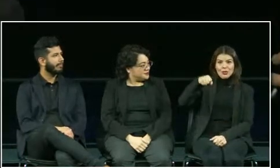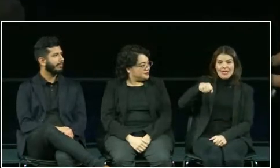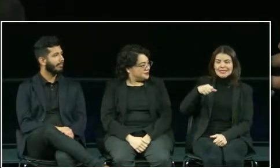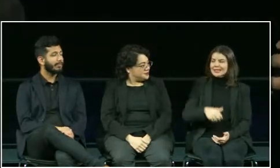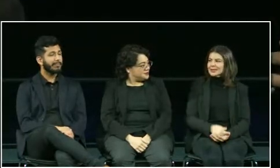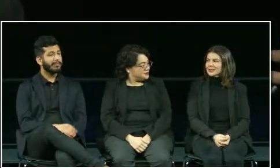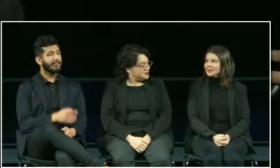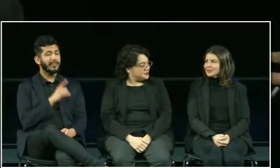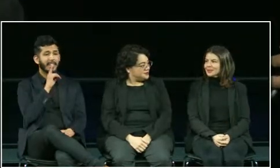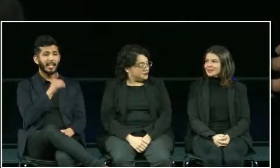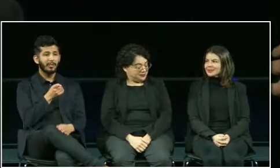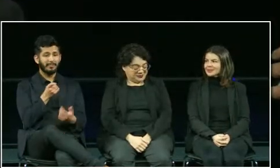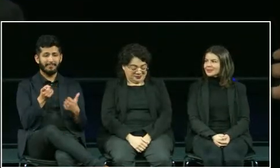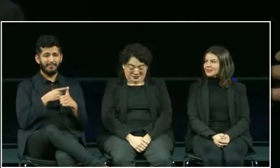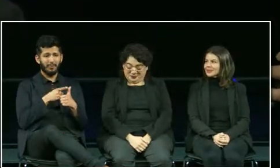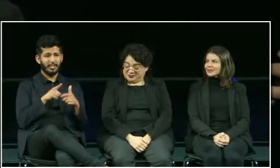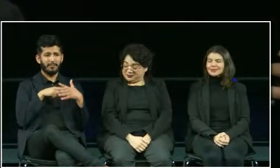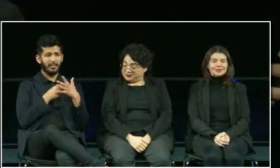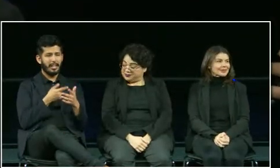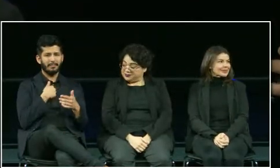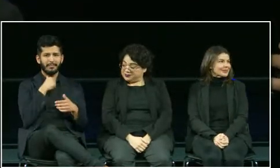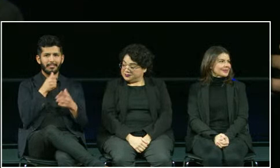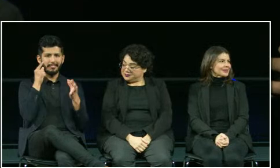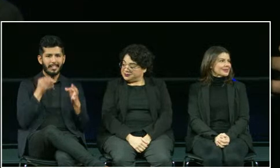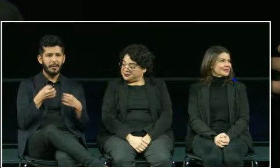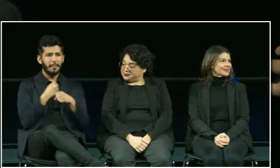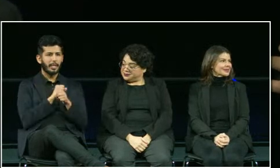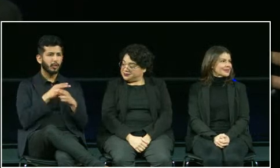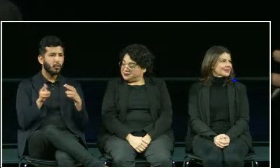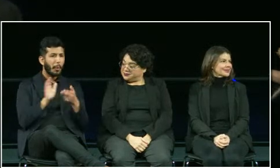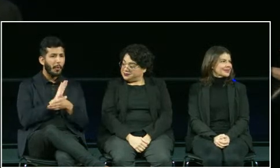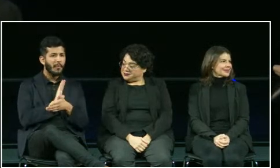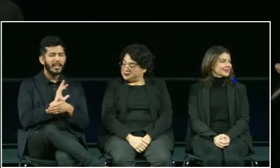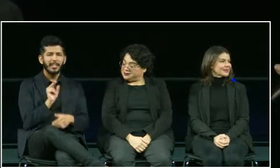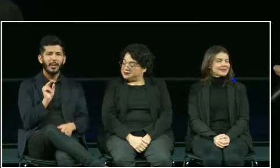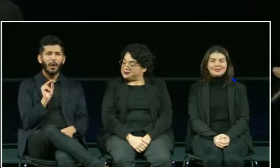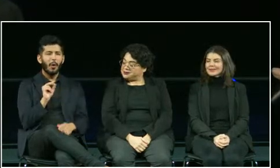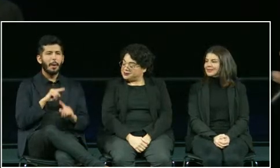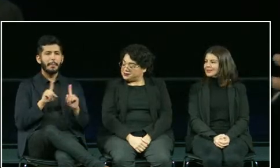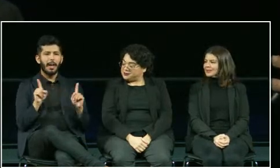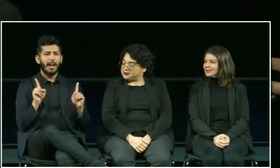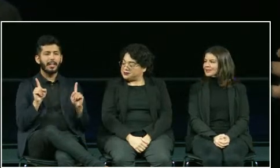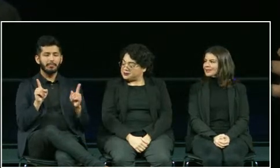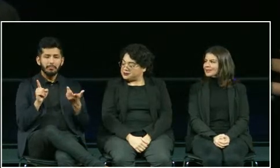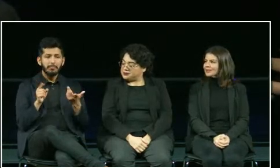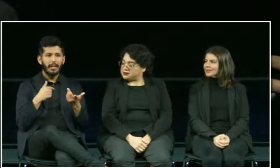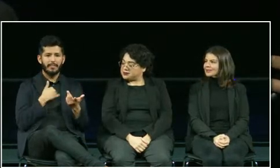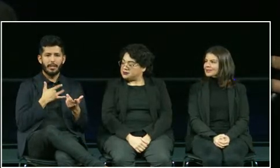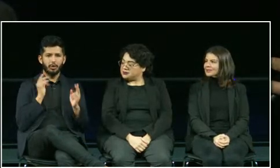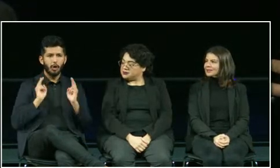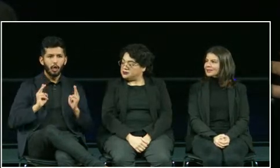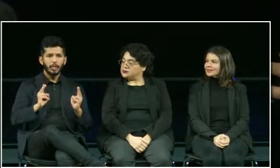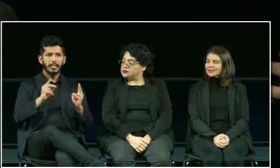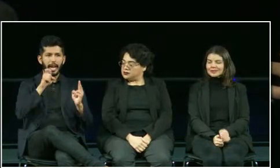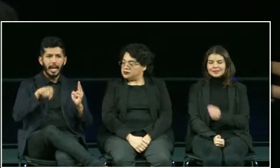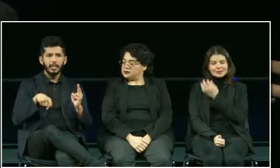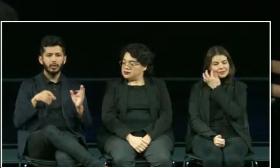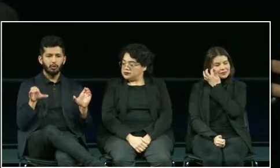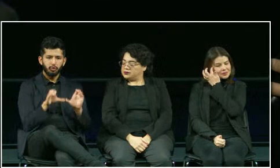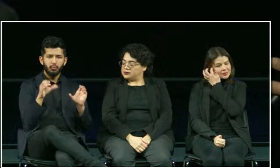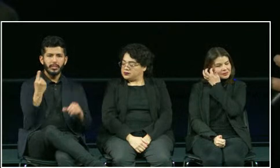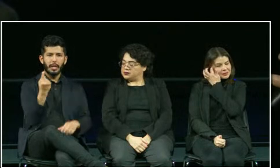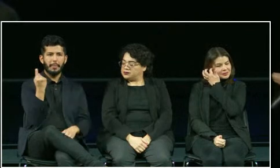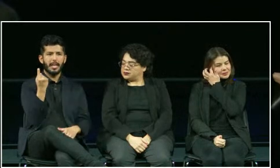in the beginning, I was not intending to do a short movie, but at one moment, it went, for me, very urgent to do something about it. And